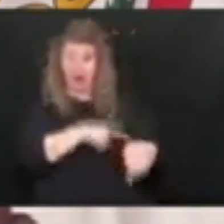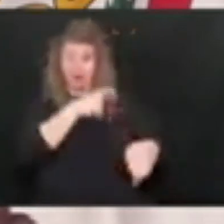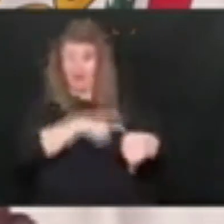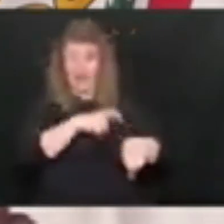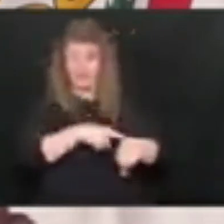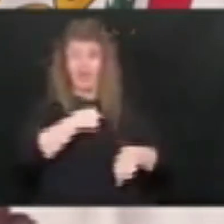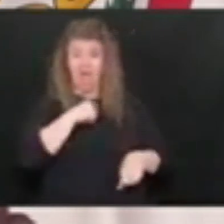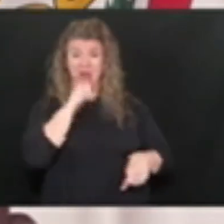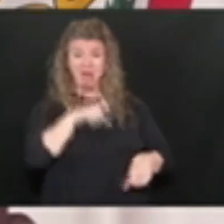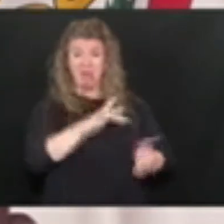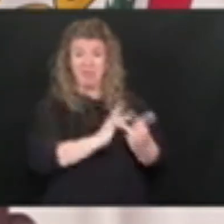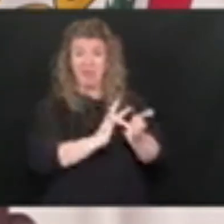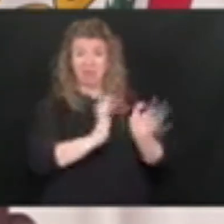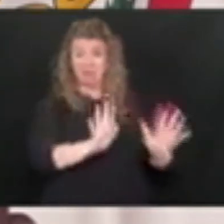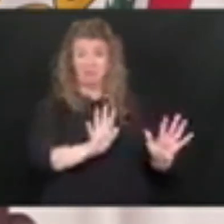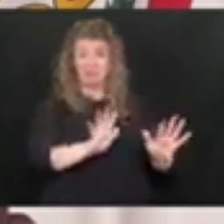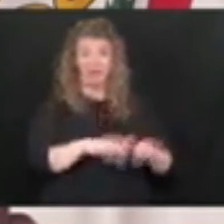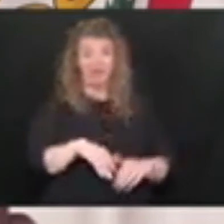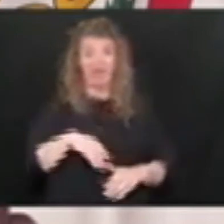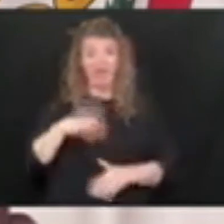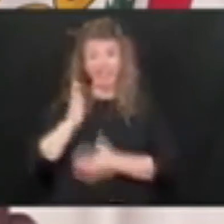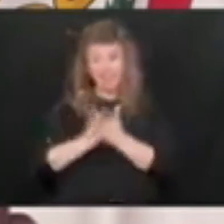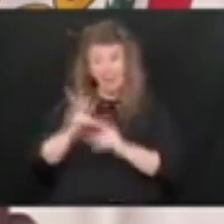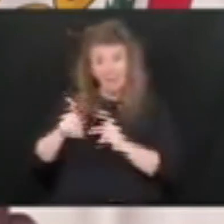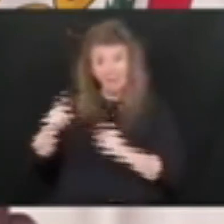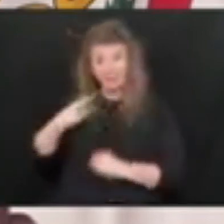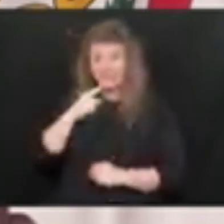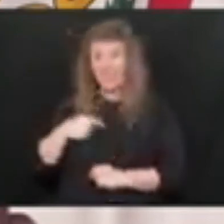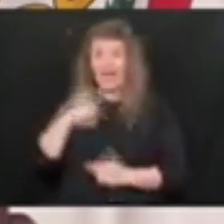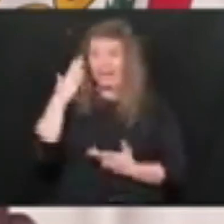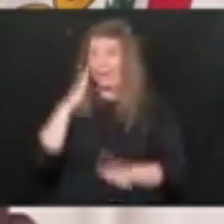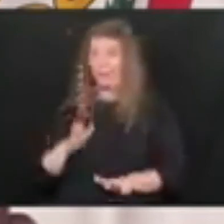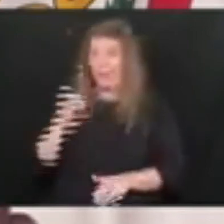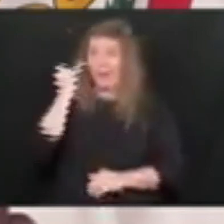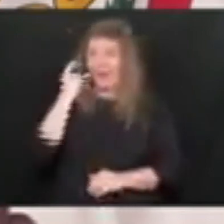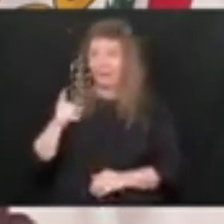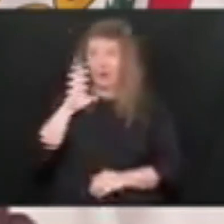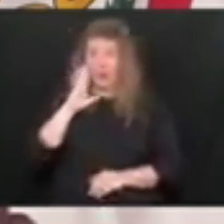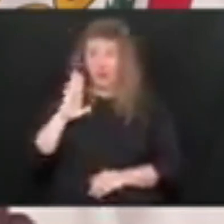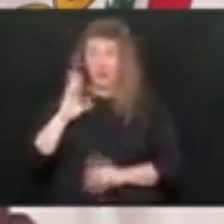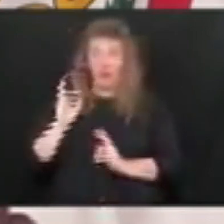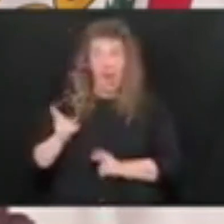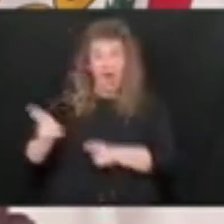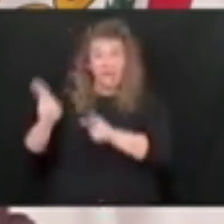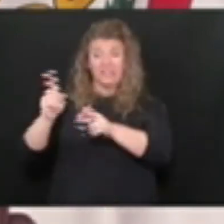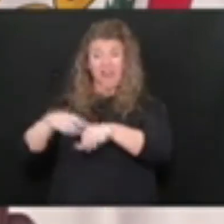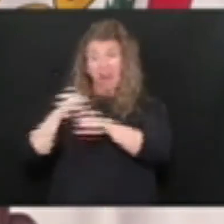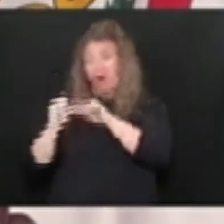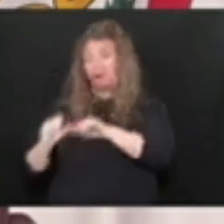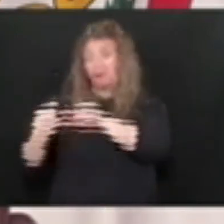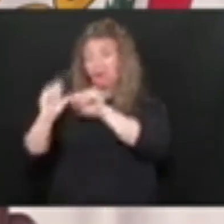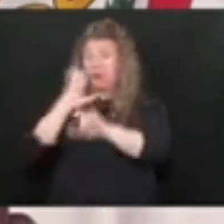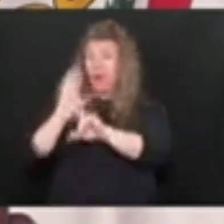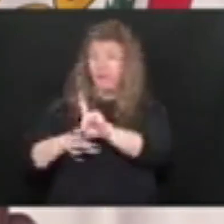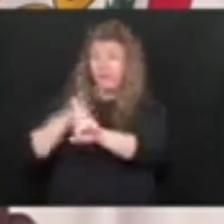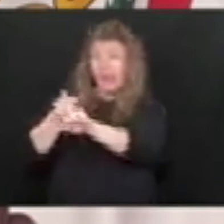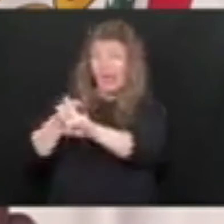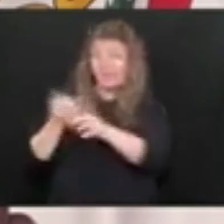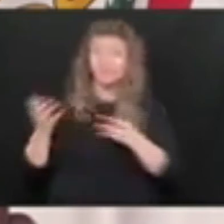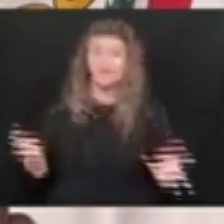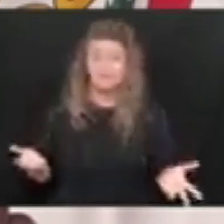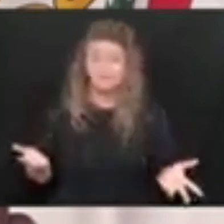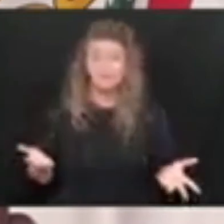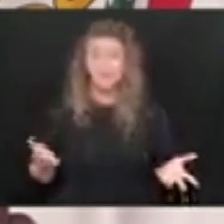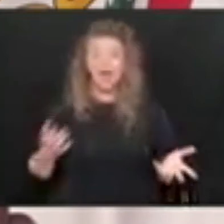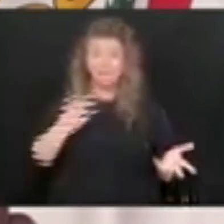take the vaccine, and for those that are saying, well, I don't know that this vaccine wasn't rushed and everything, what